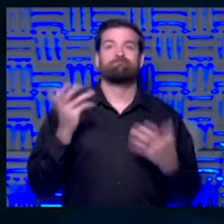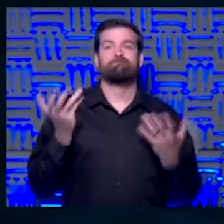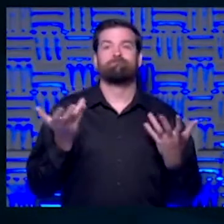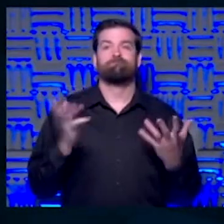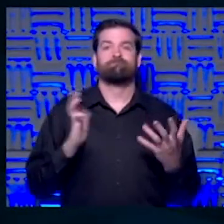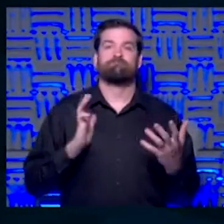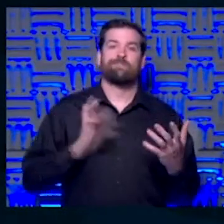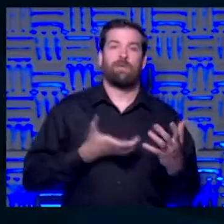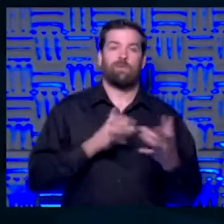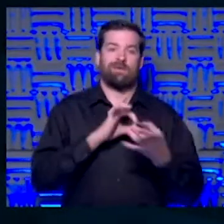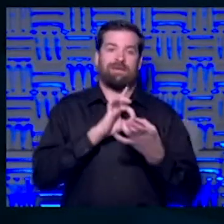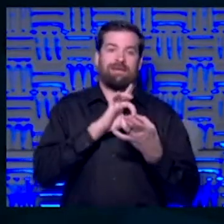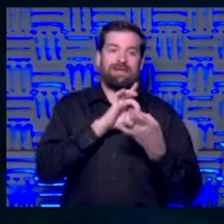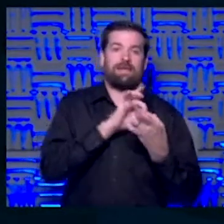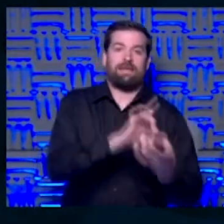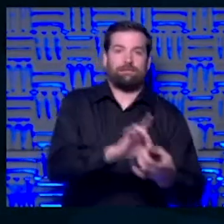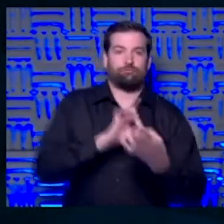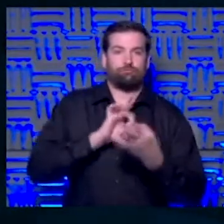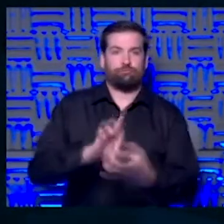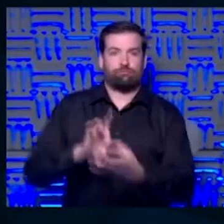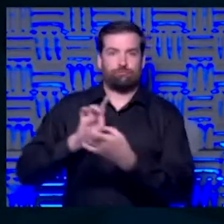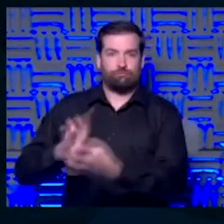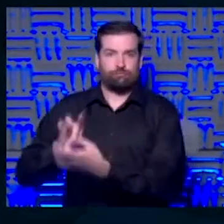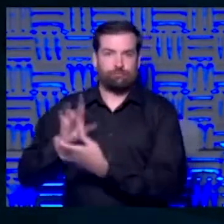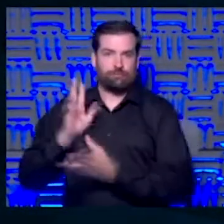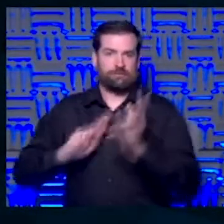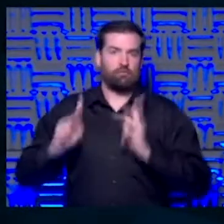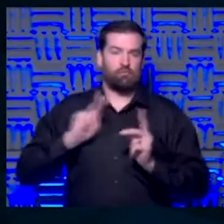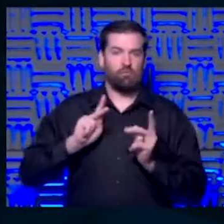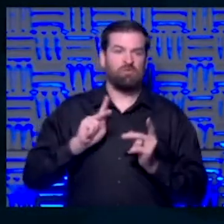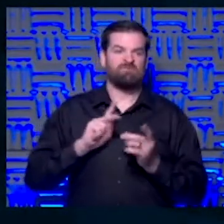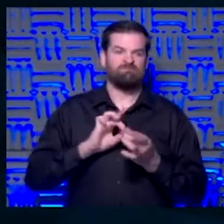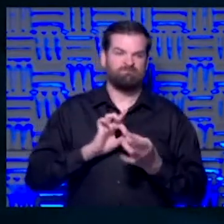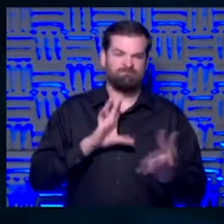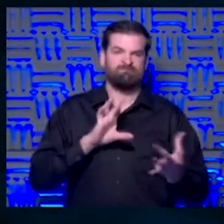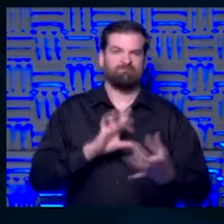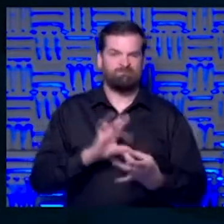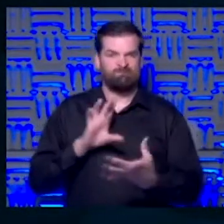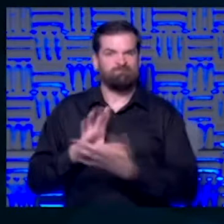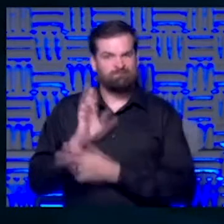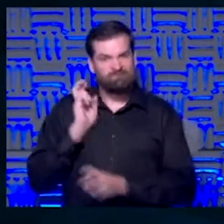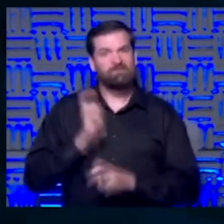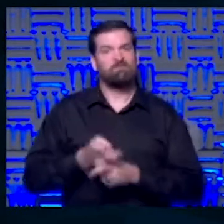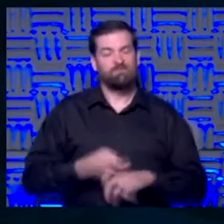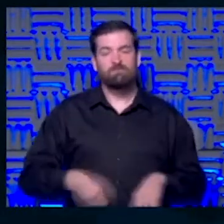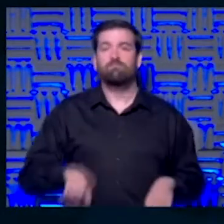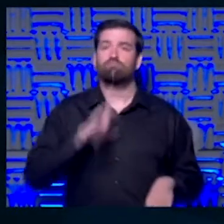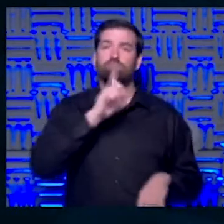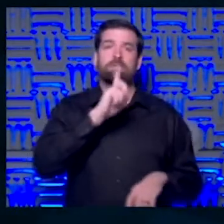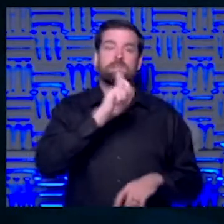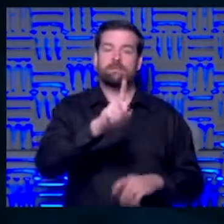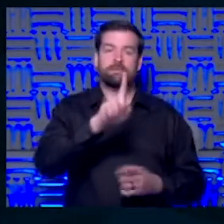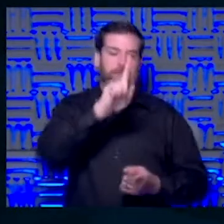our connection to people as well. And so in most cases, we would really meet with people in person, have